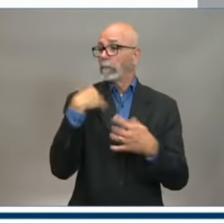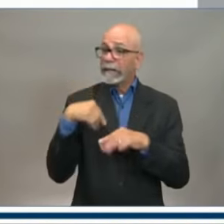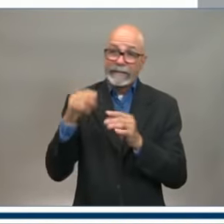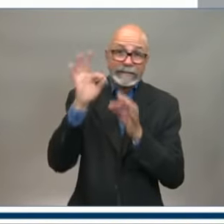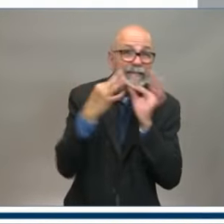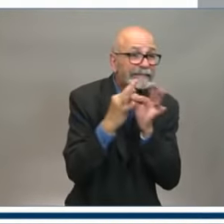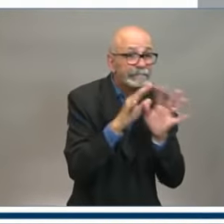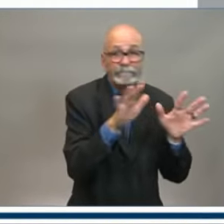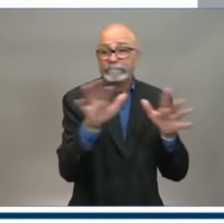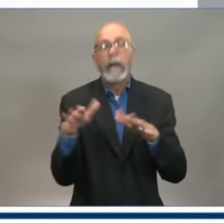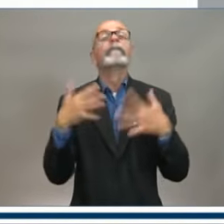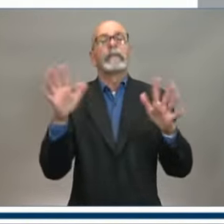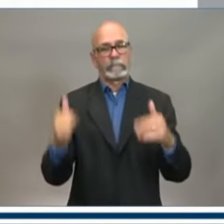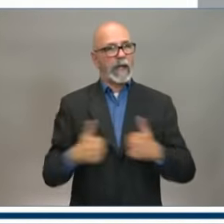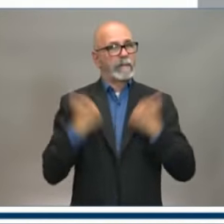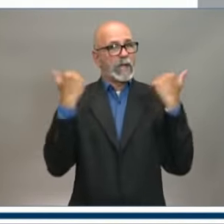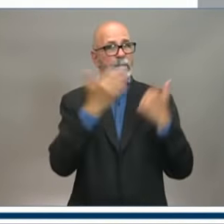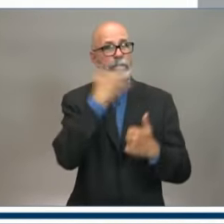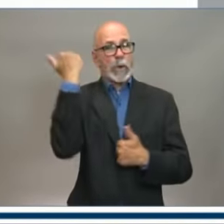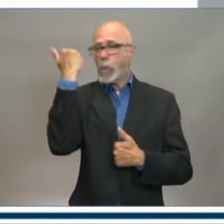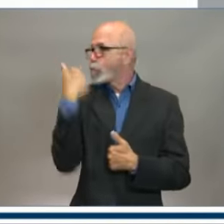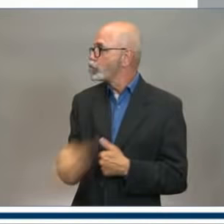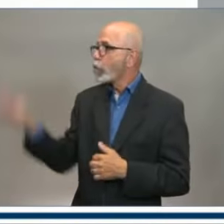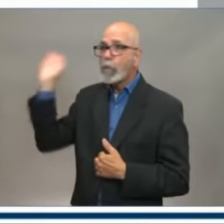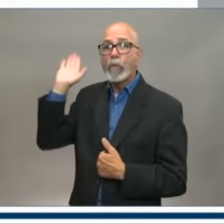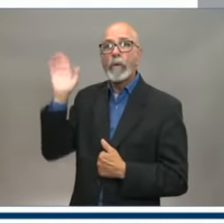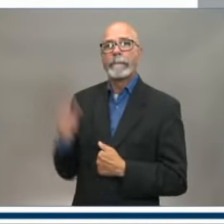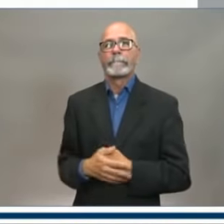now been considered recovered. And we've had